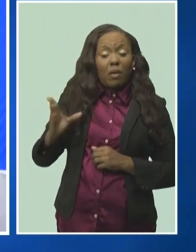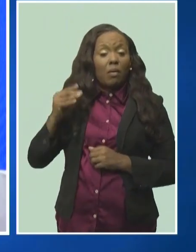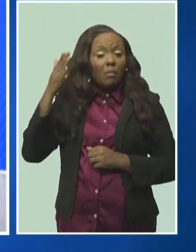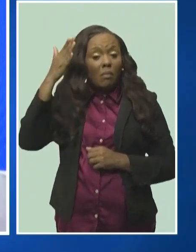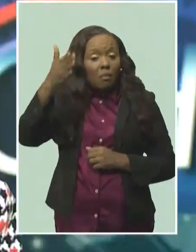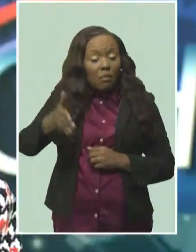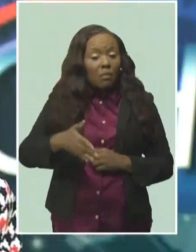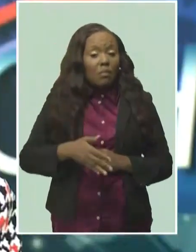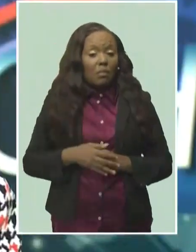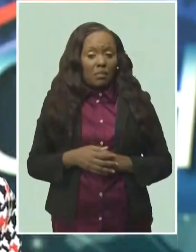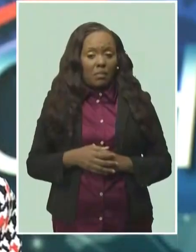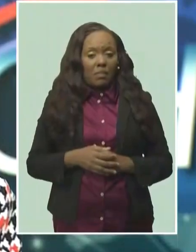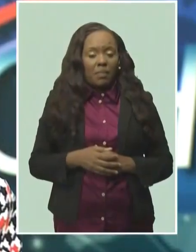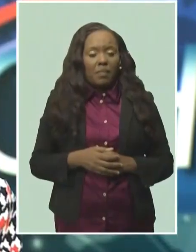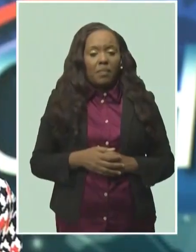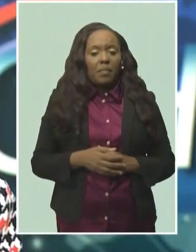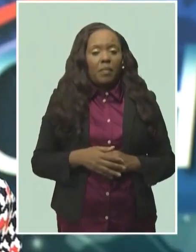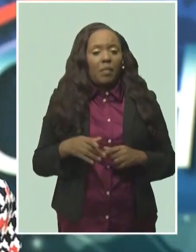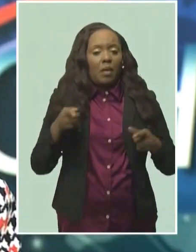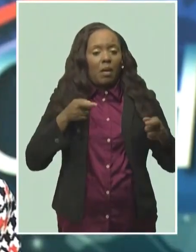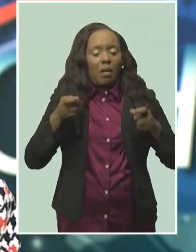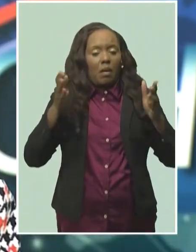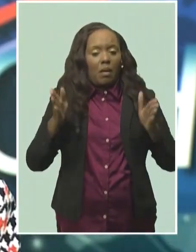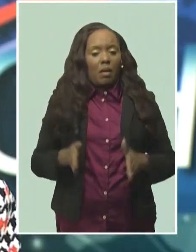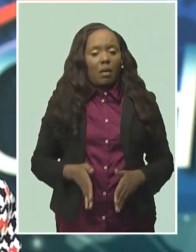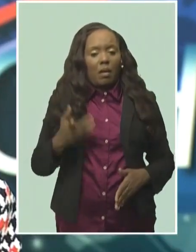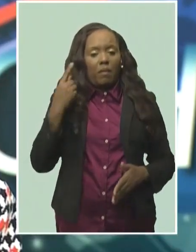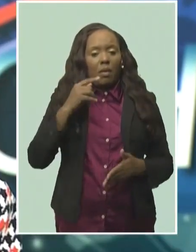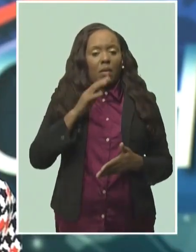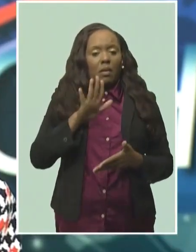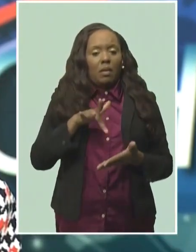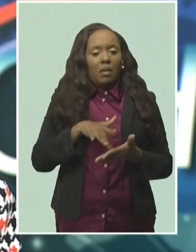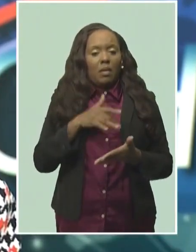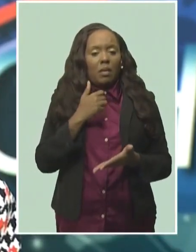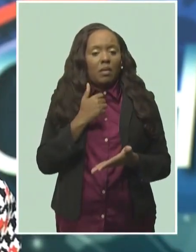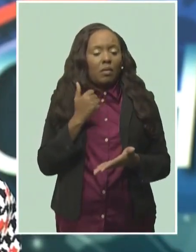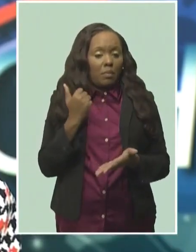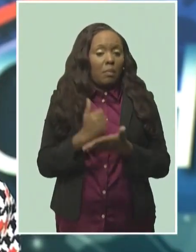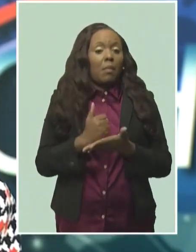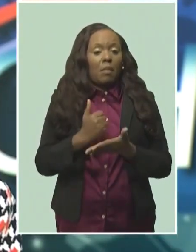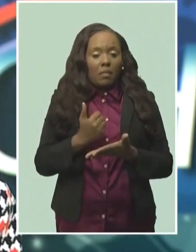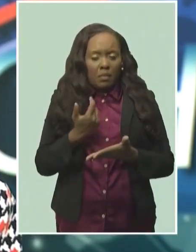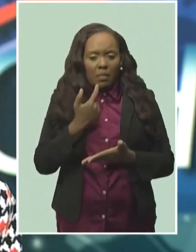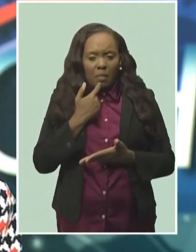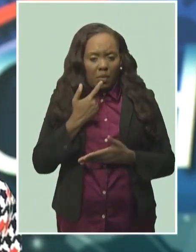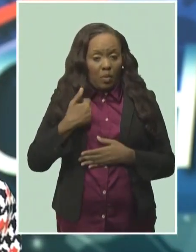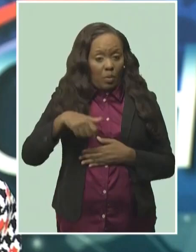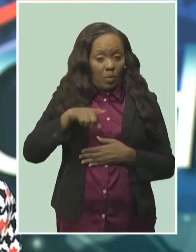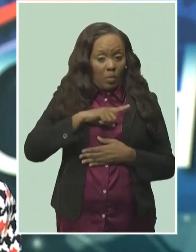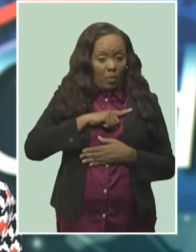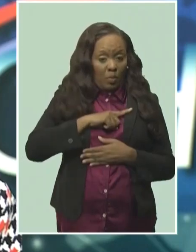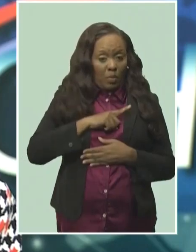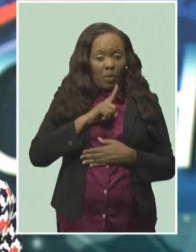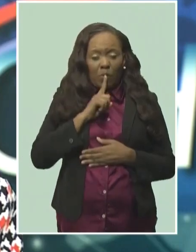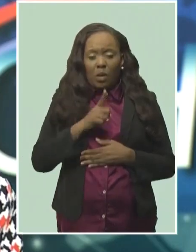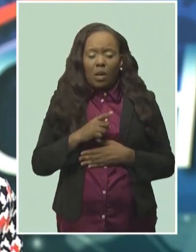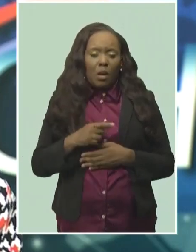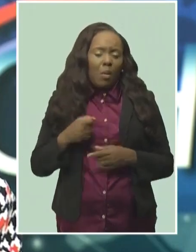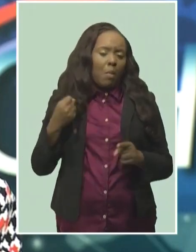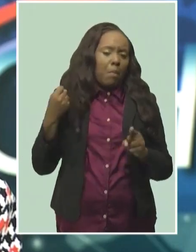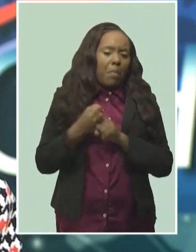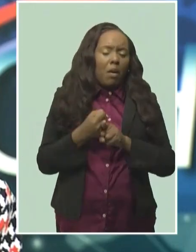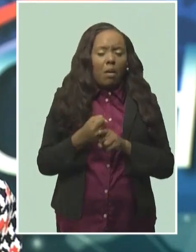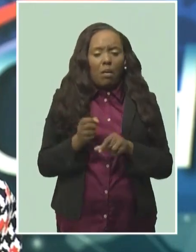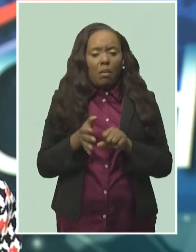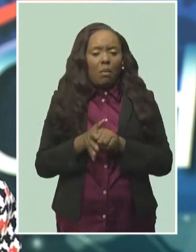future. Governor of the Central Bank of Barbados, Dr. Kevin Greenidge, says Barbados, like most countries in the world, was